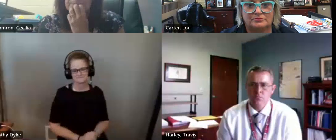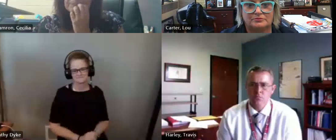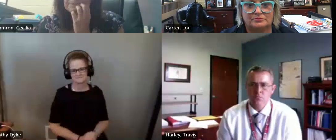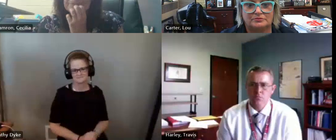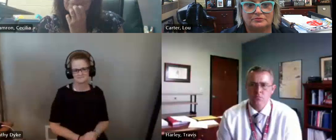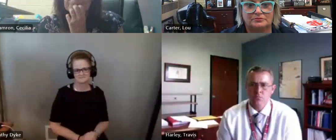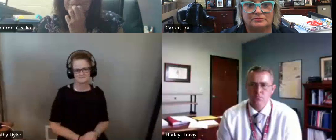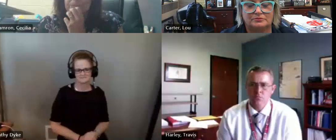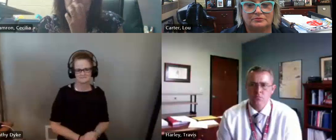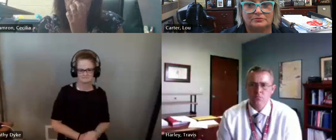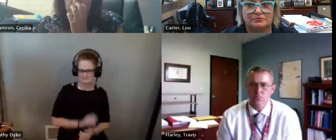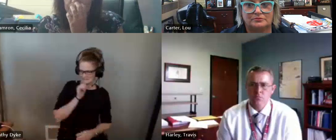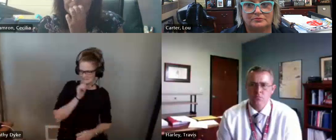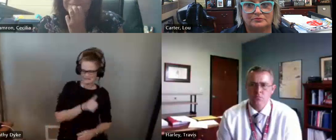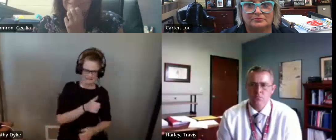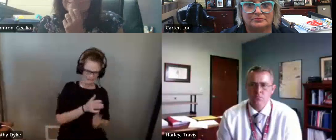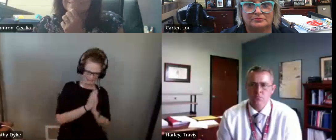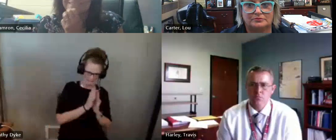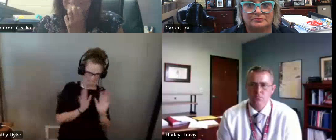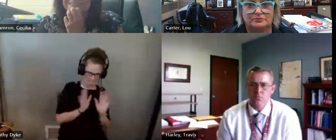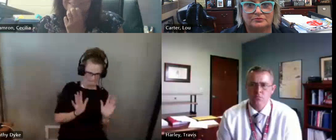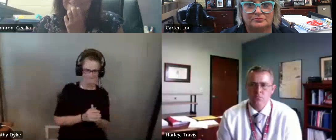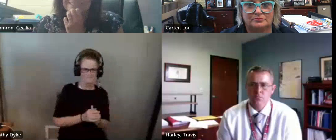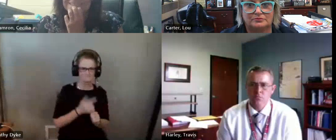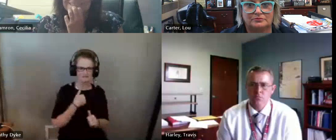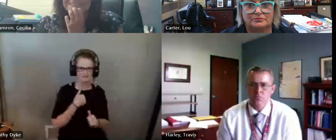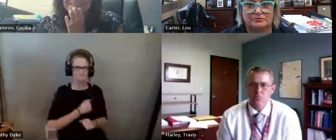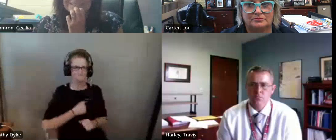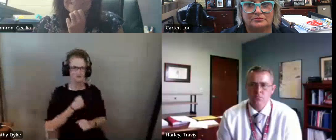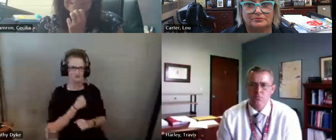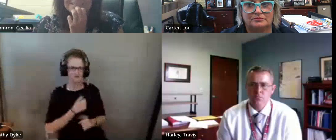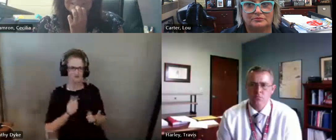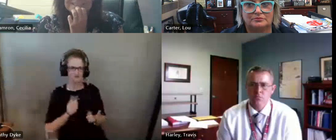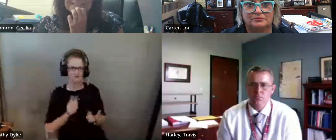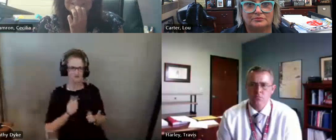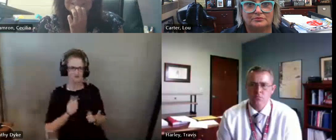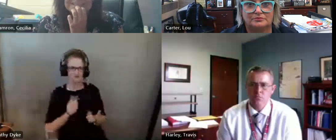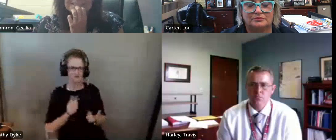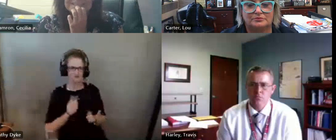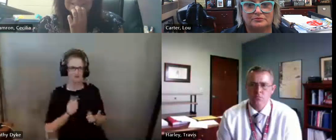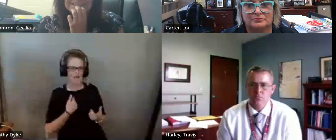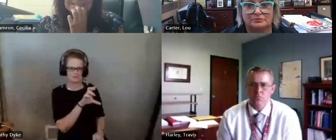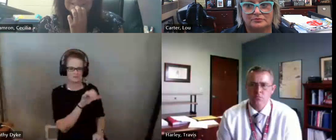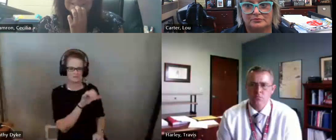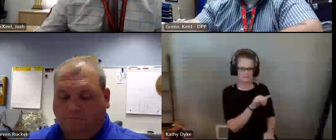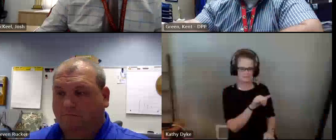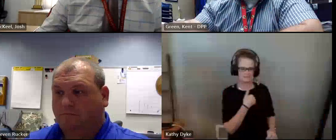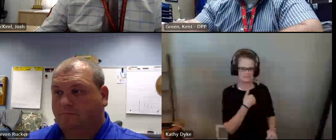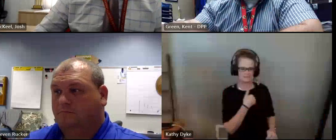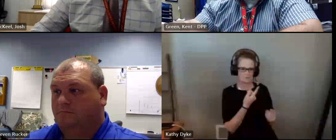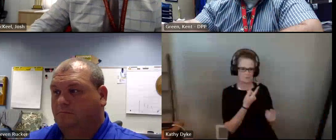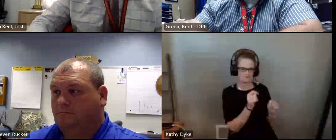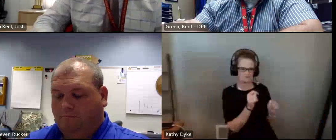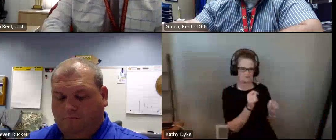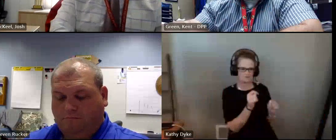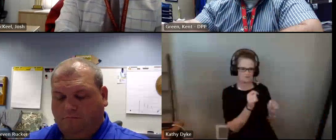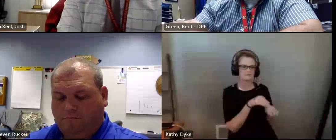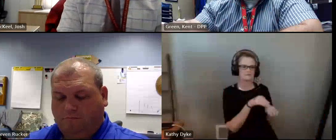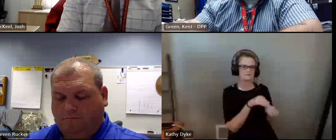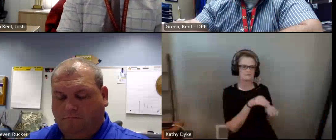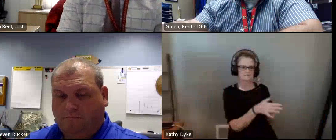Probably not allowed to ask that. I'm so sorry. I was trying to, this is Lucy, and I was trying to send a